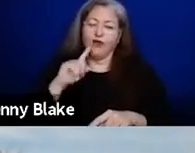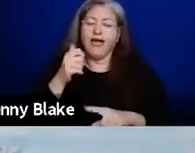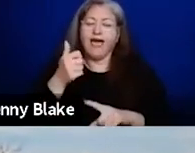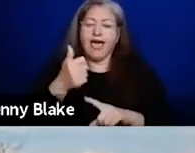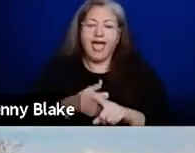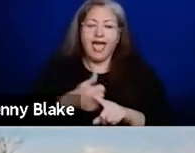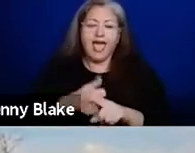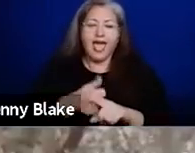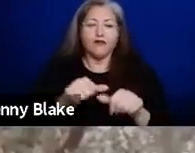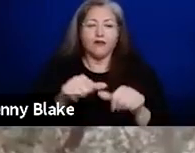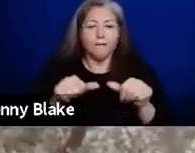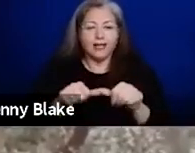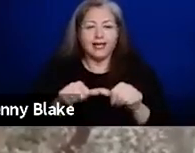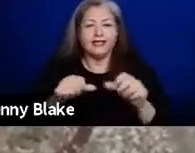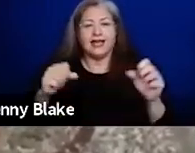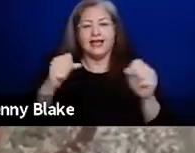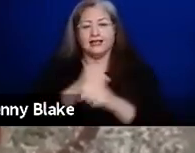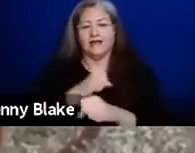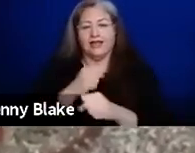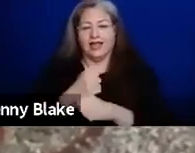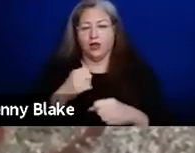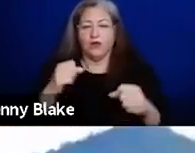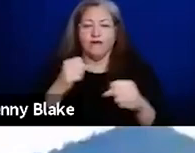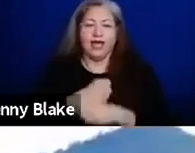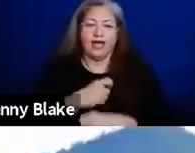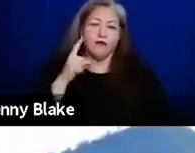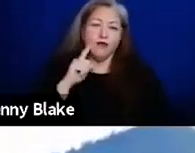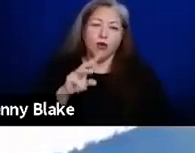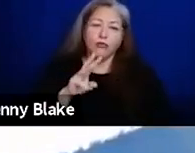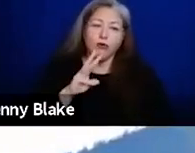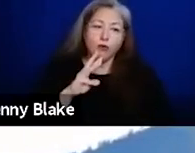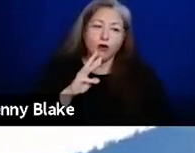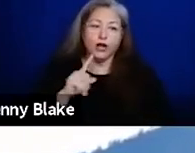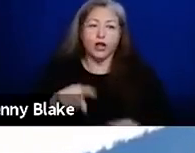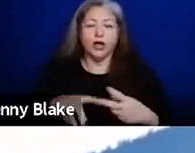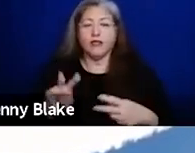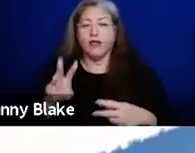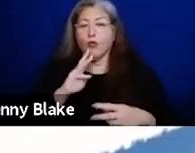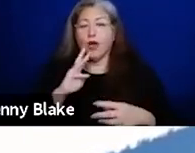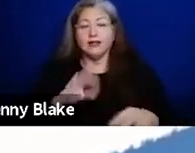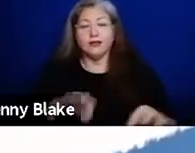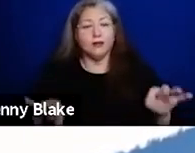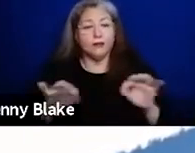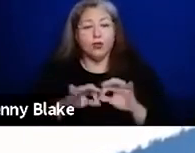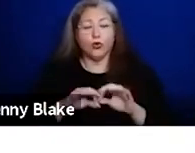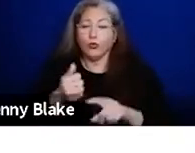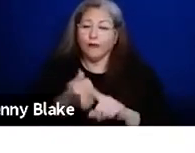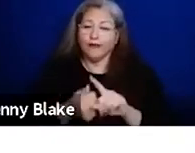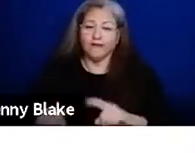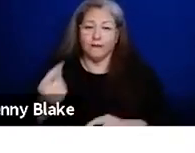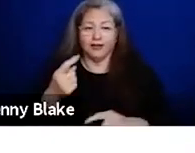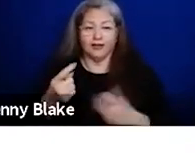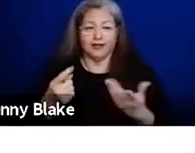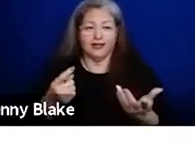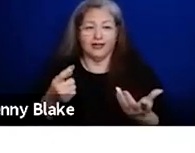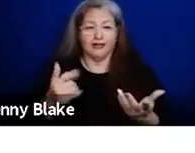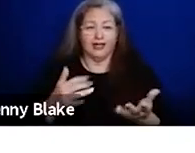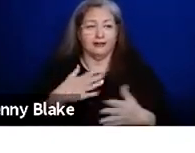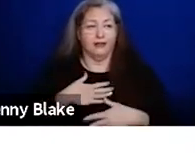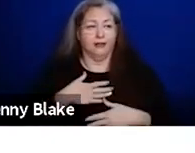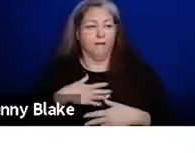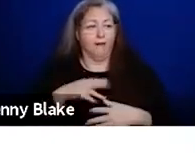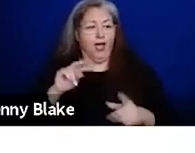now. Fighting for the water. The water is important to everybody. And that's how I kind of look at